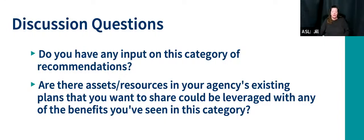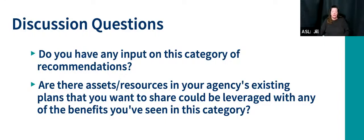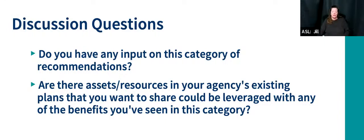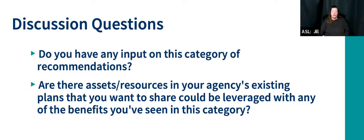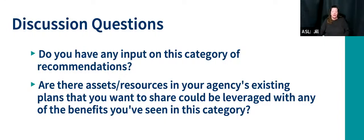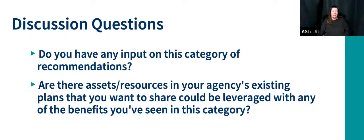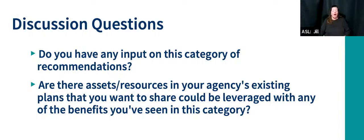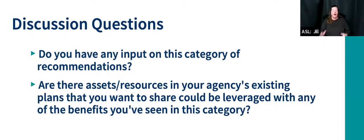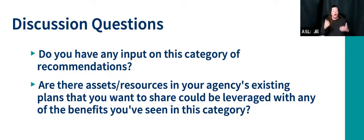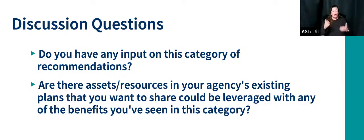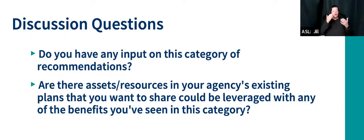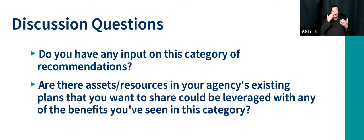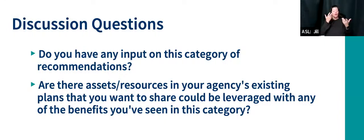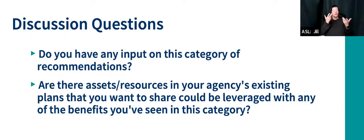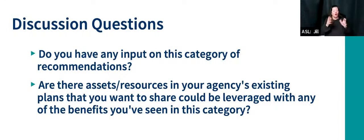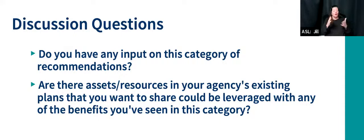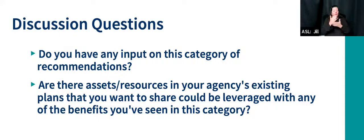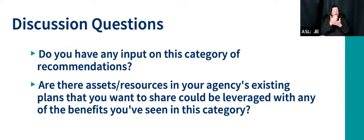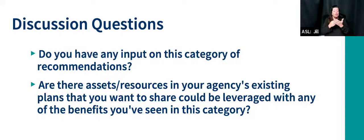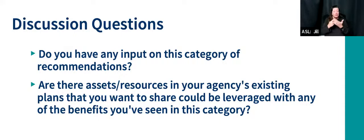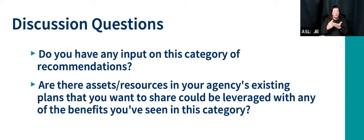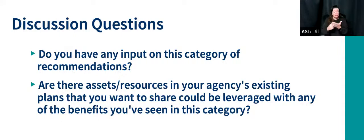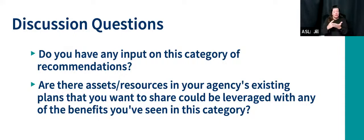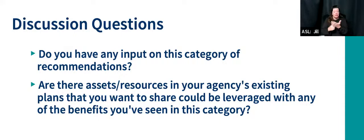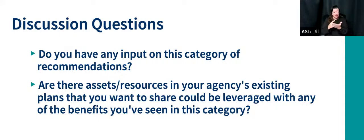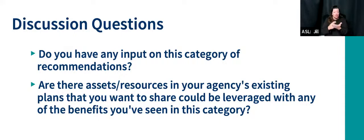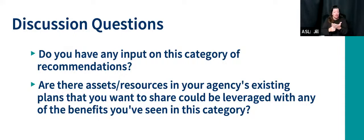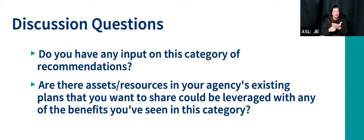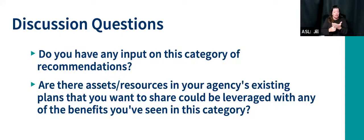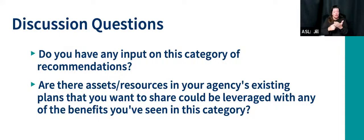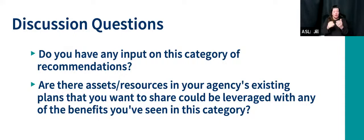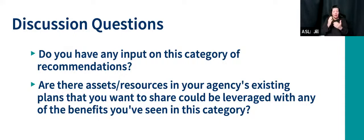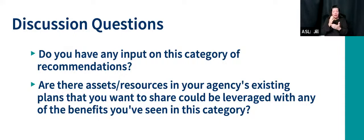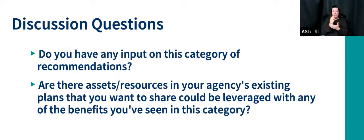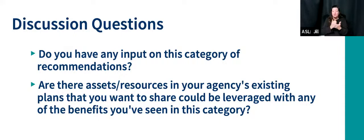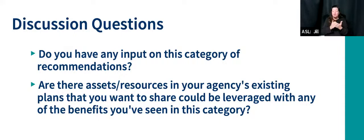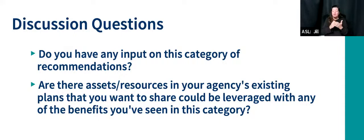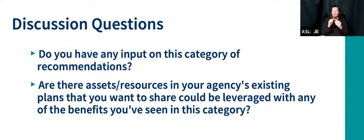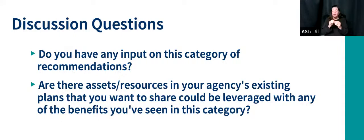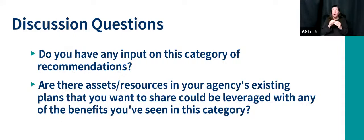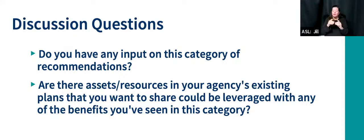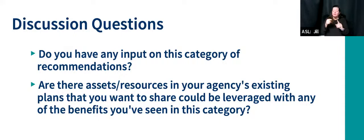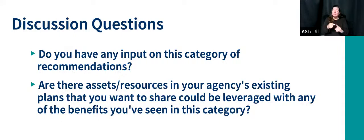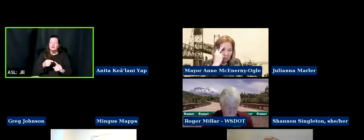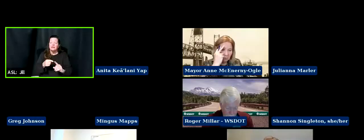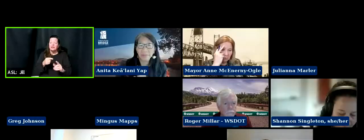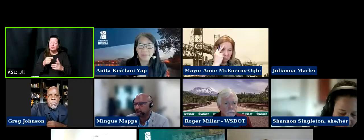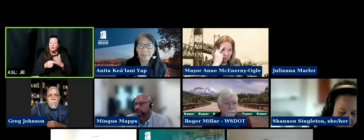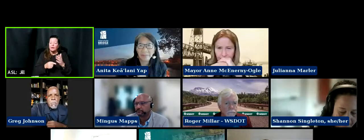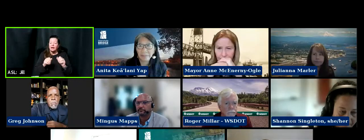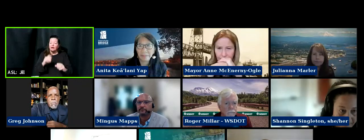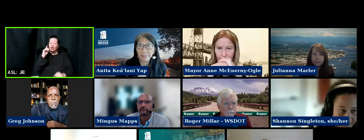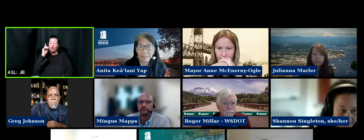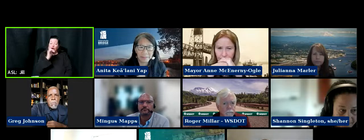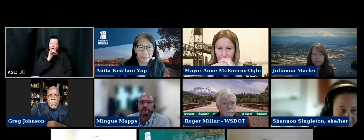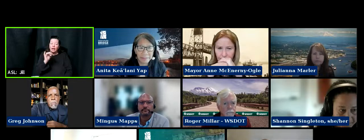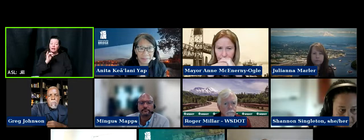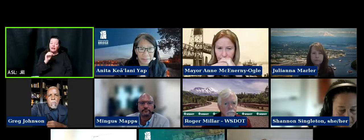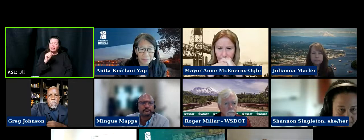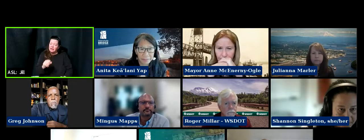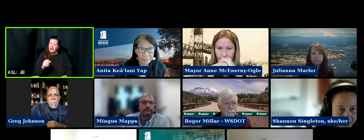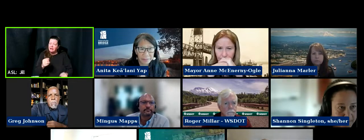been discussion about some of the specifics of what that could look like. Could you give us some